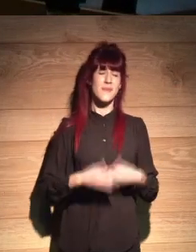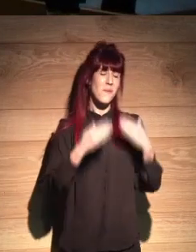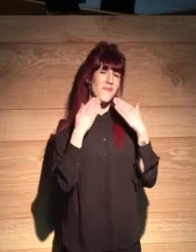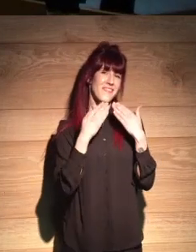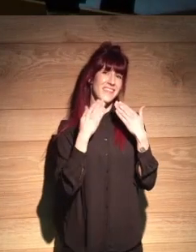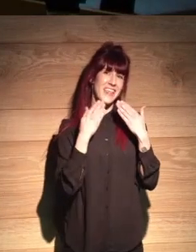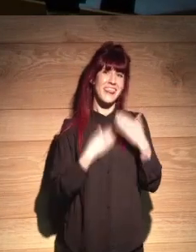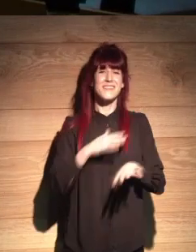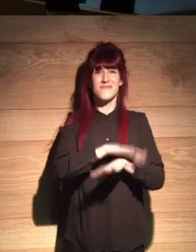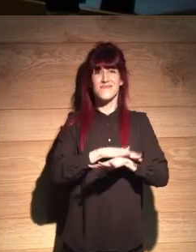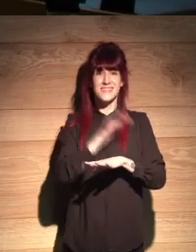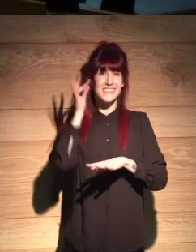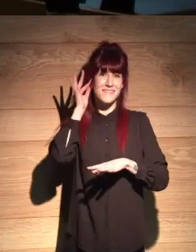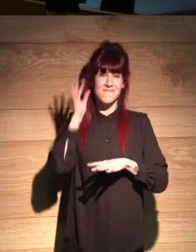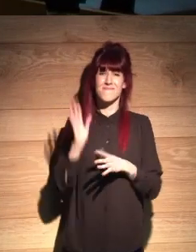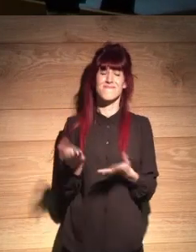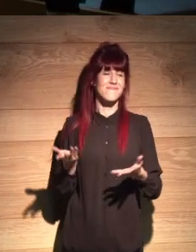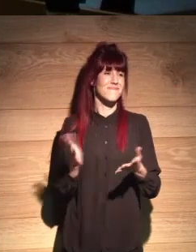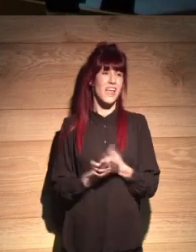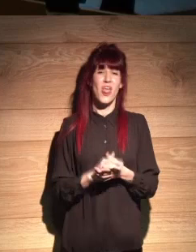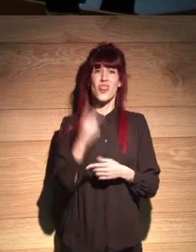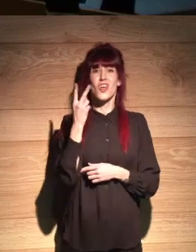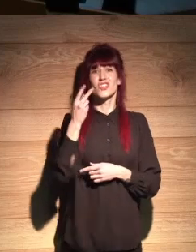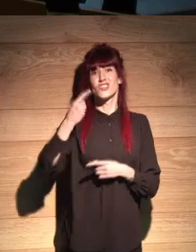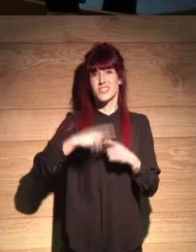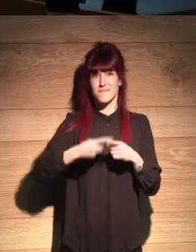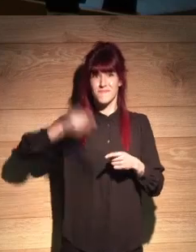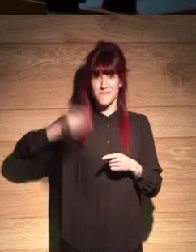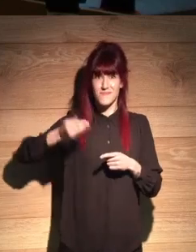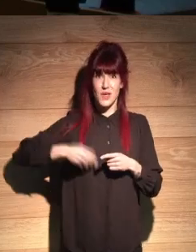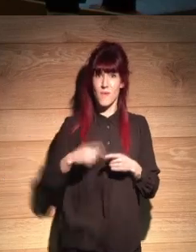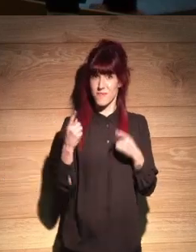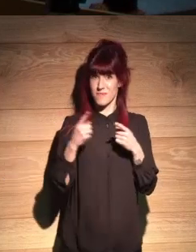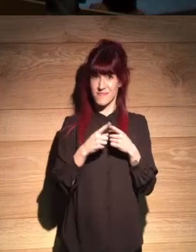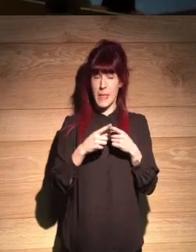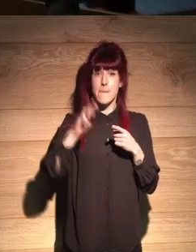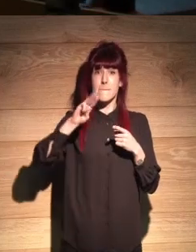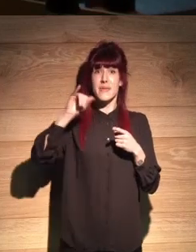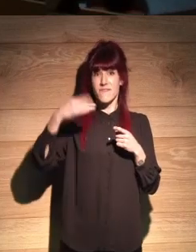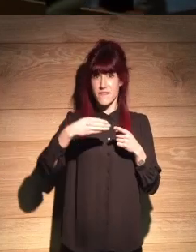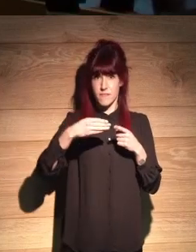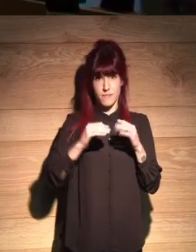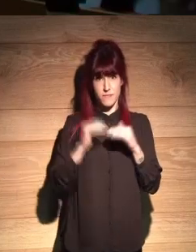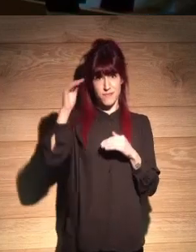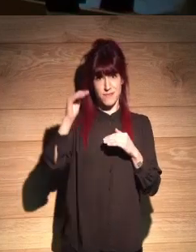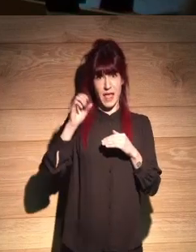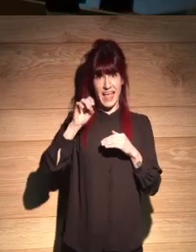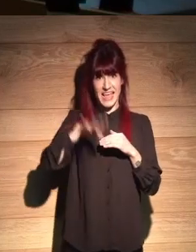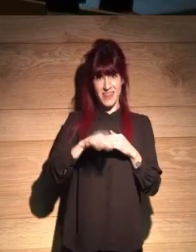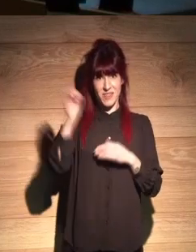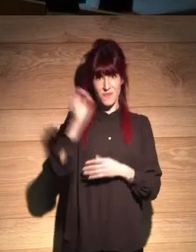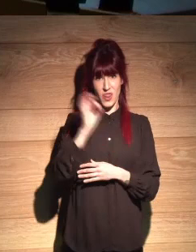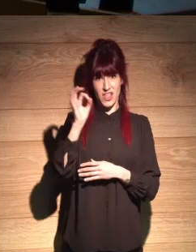Muchas gracias, ministra. Thank you very much, Minister. I keep two things. One, data. The GDP would increase